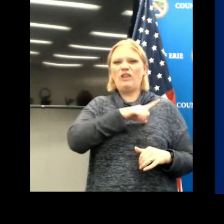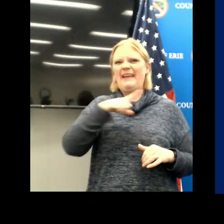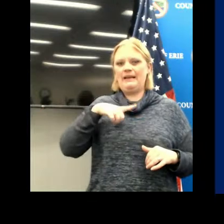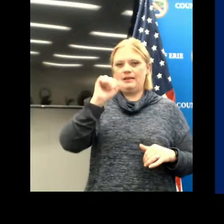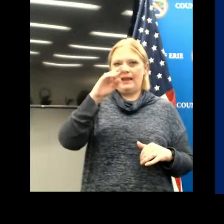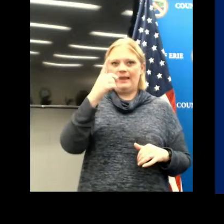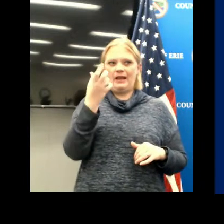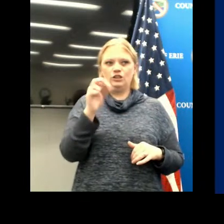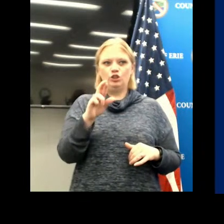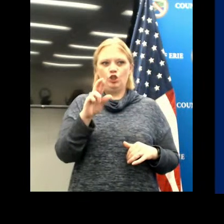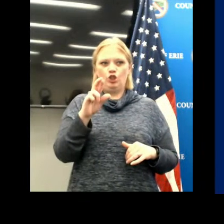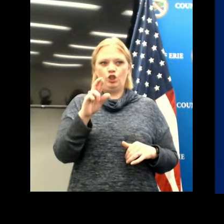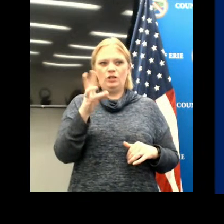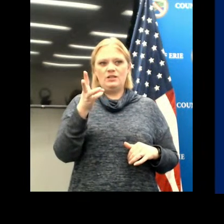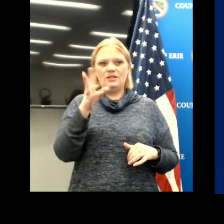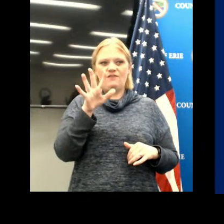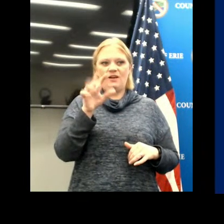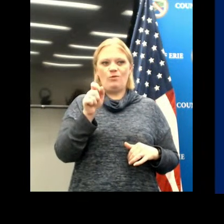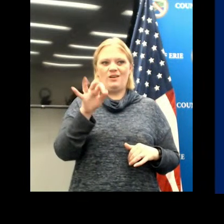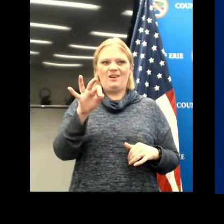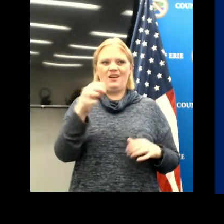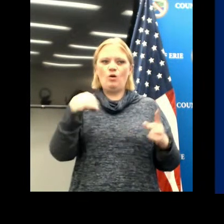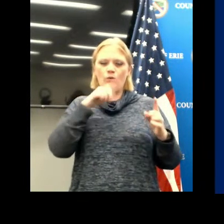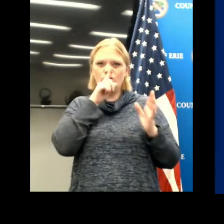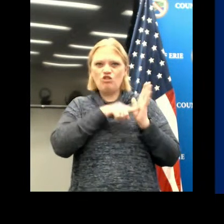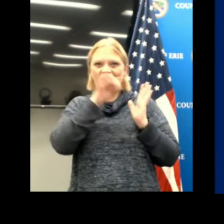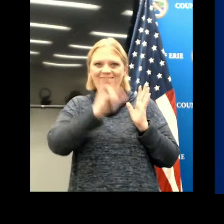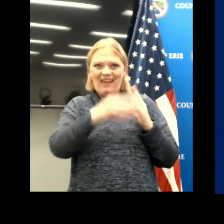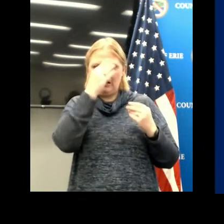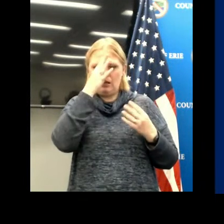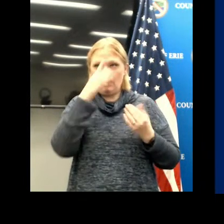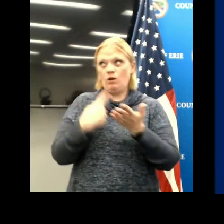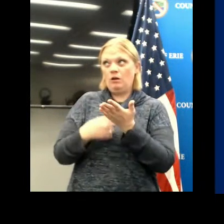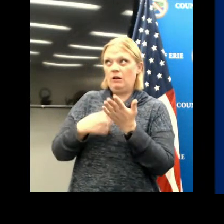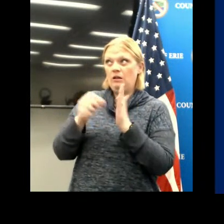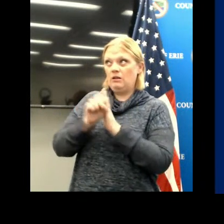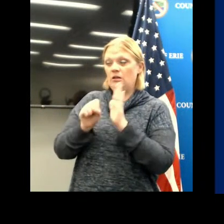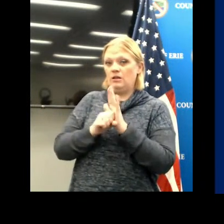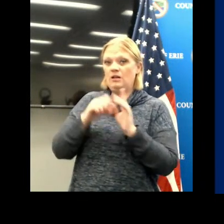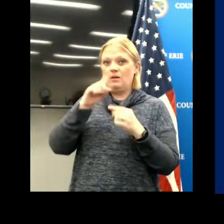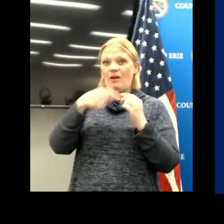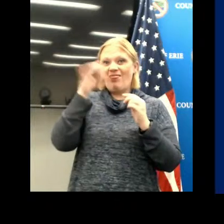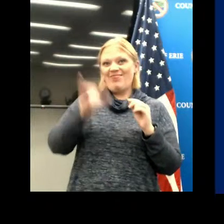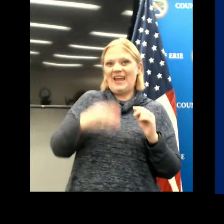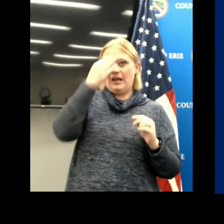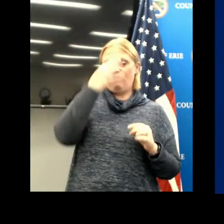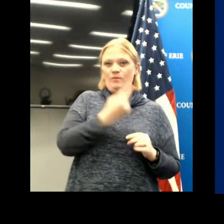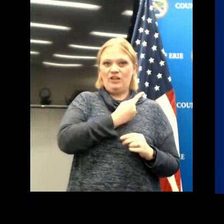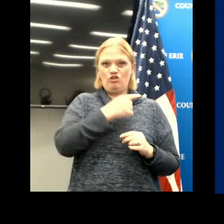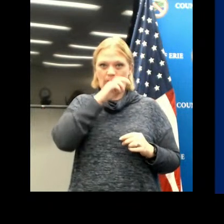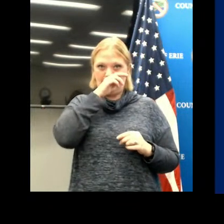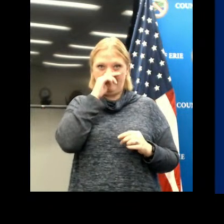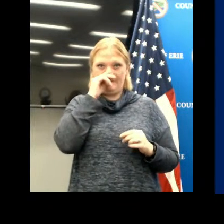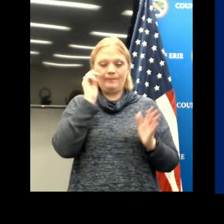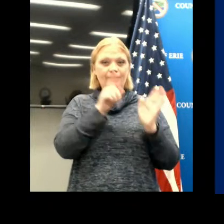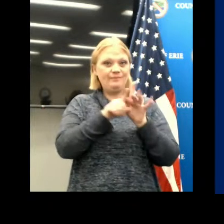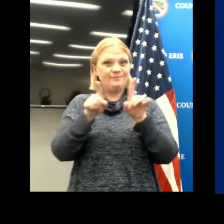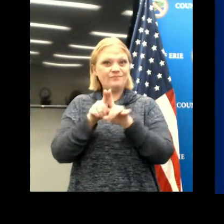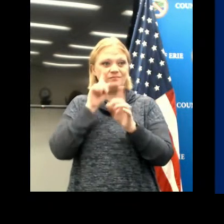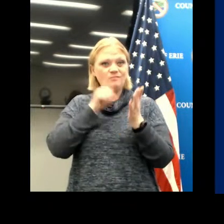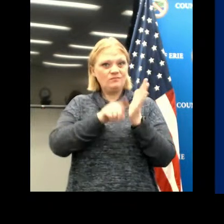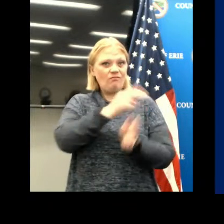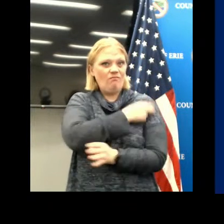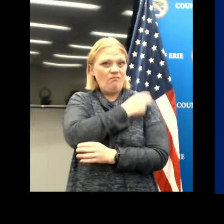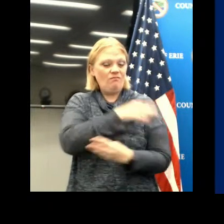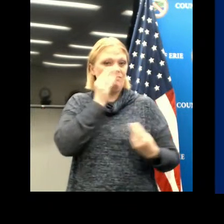65.9. So we're looking at data like this, and we're talking to the state about this type of information. They're also looking at hospitalization data